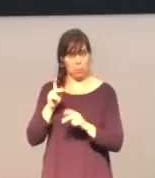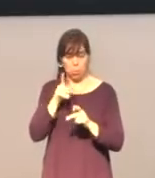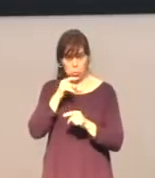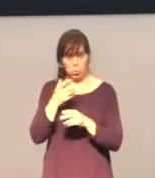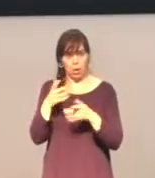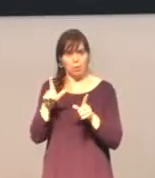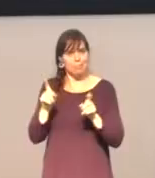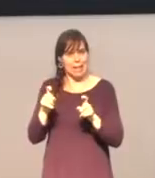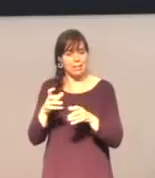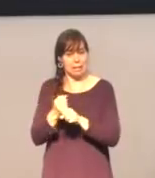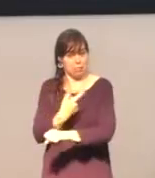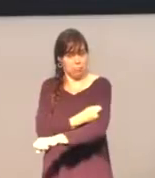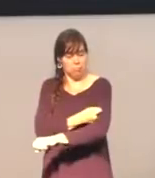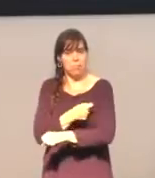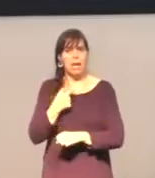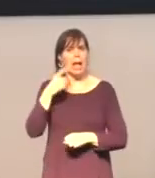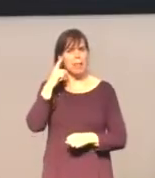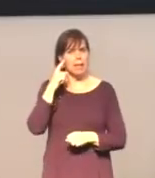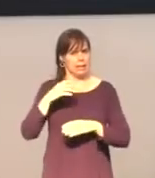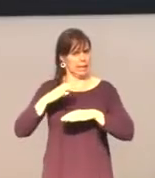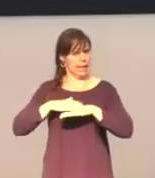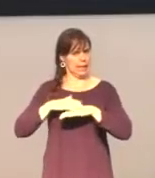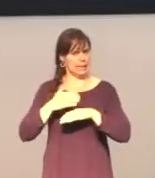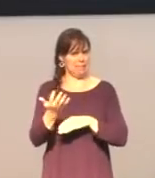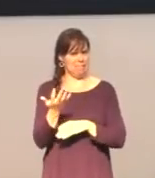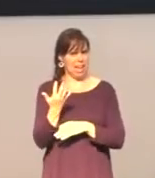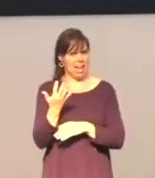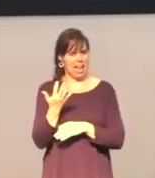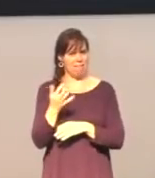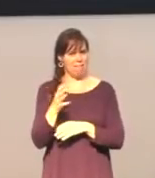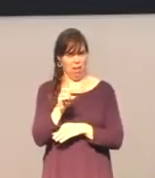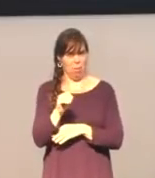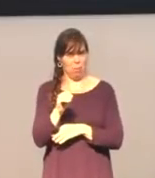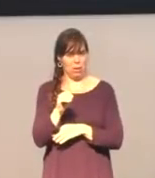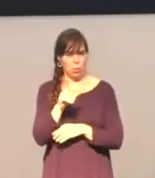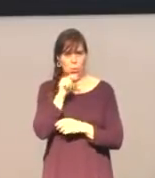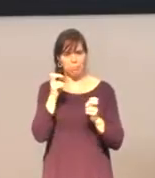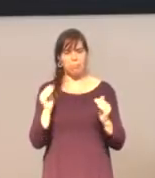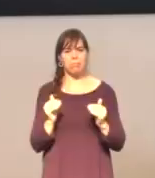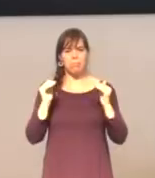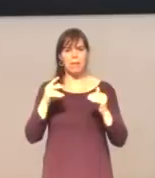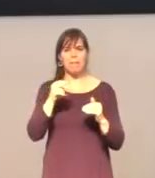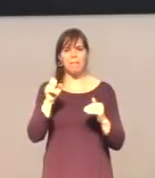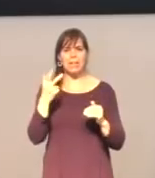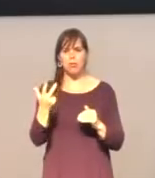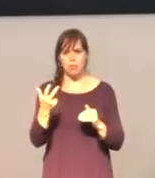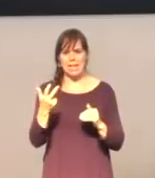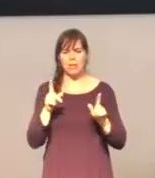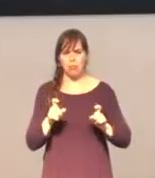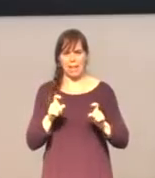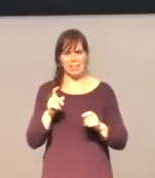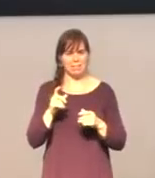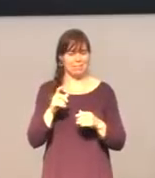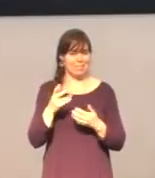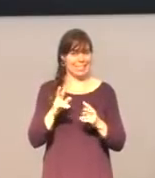are taking the vaccines. I think there's going to be at least 5 different companies that will be in phase 3 trials by the fall